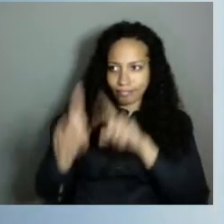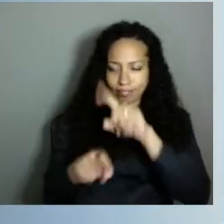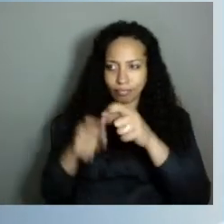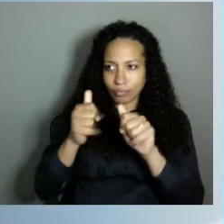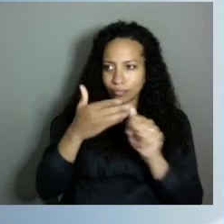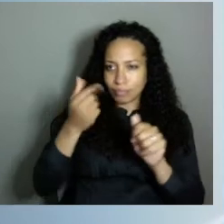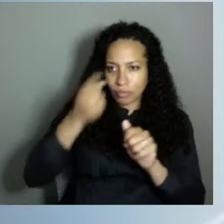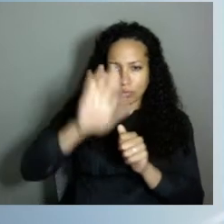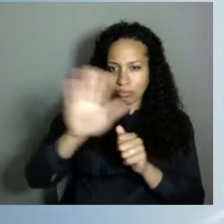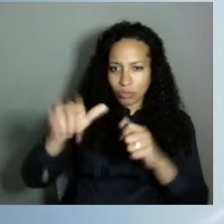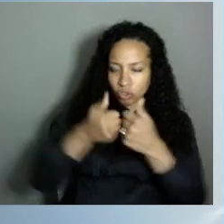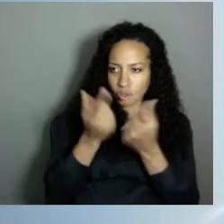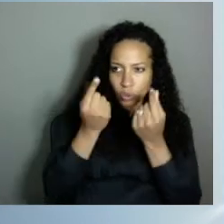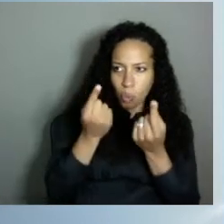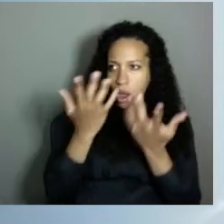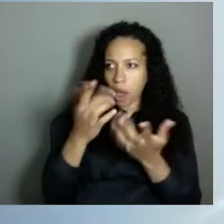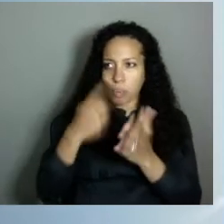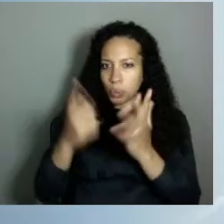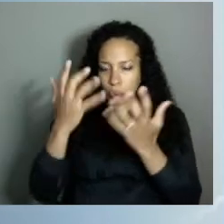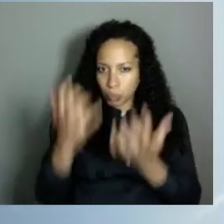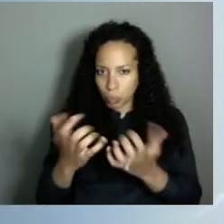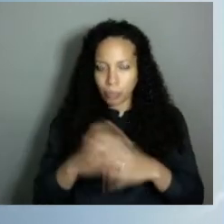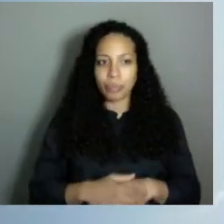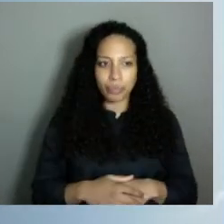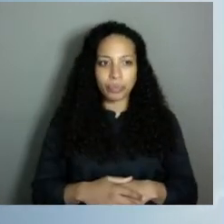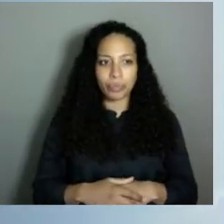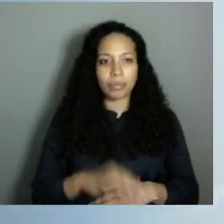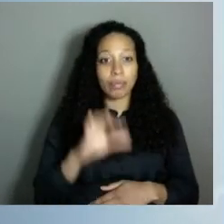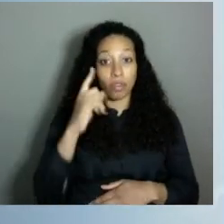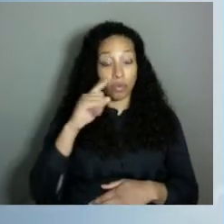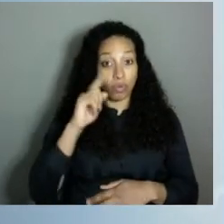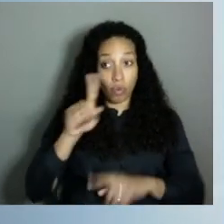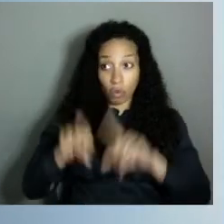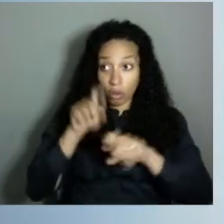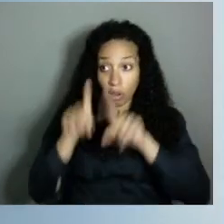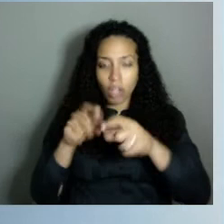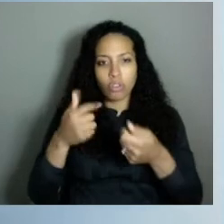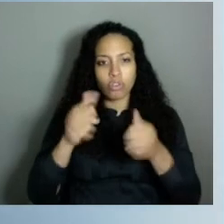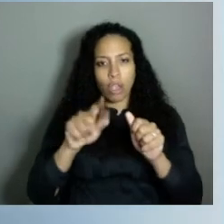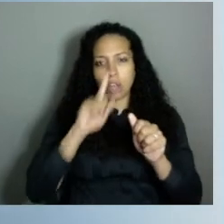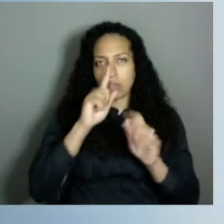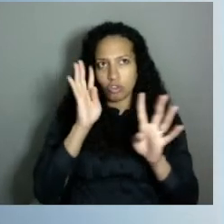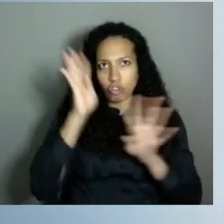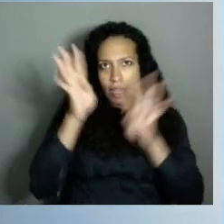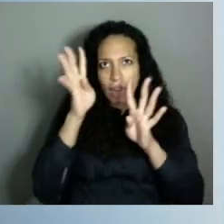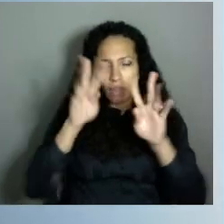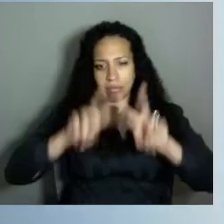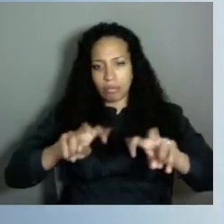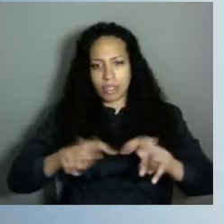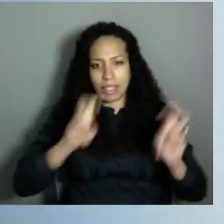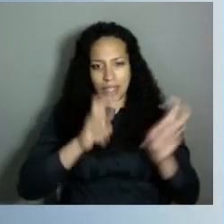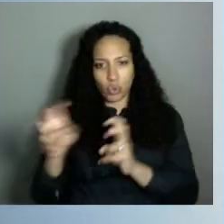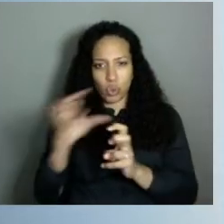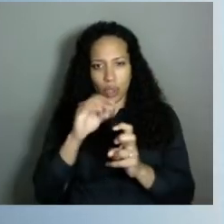challenges and the desires of the stakeholder group. This was for the purpose of trying to really creatively look at these issues and come up with solutions that may